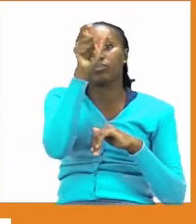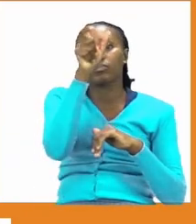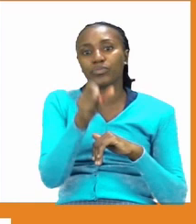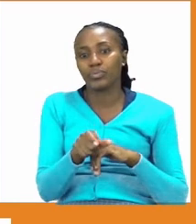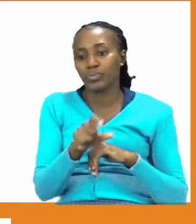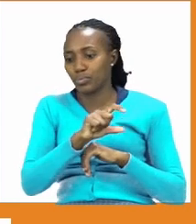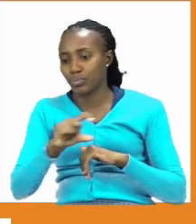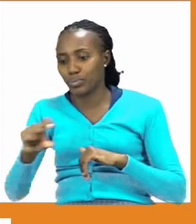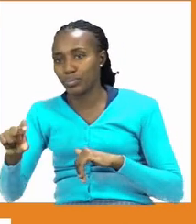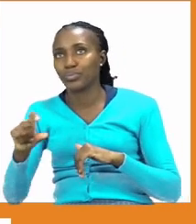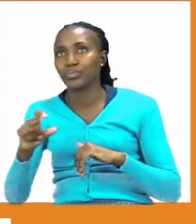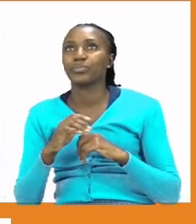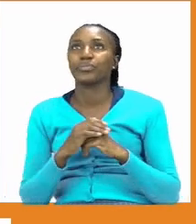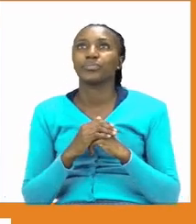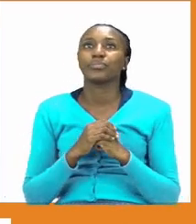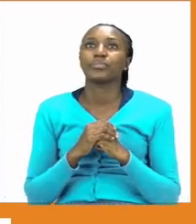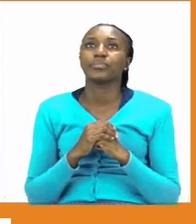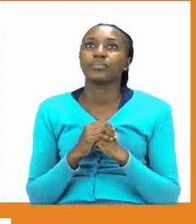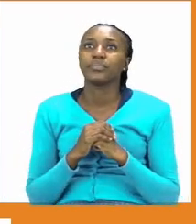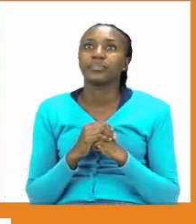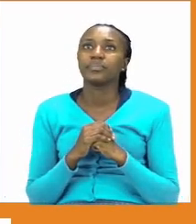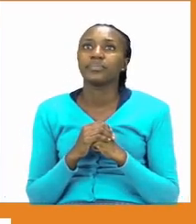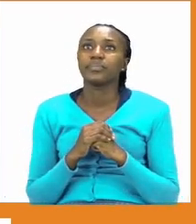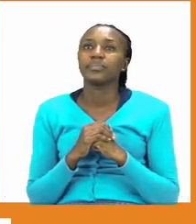data handling.